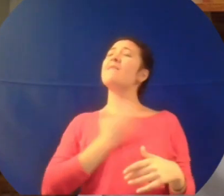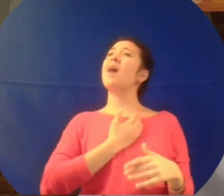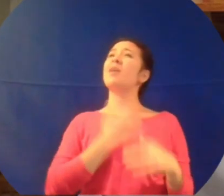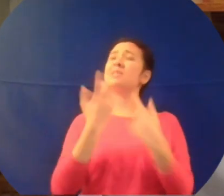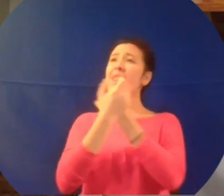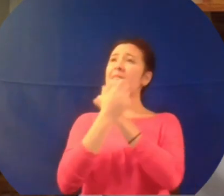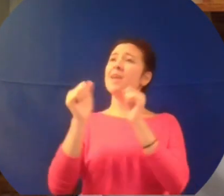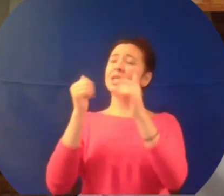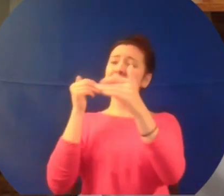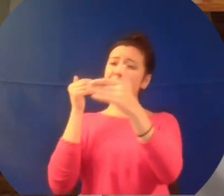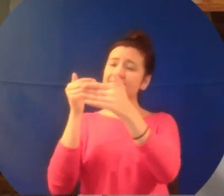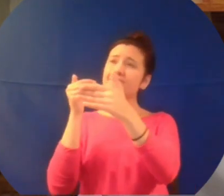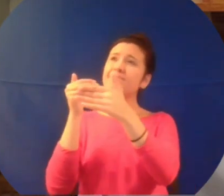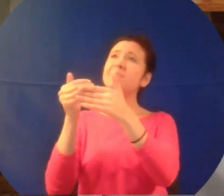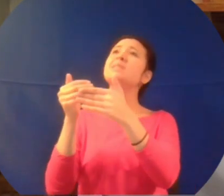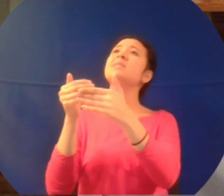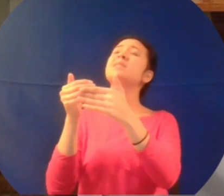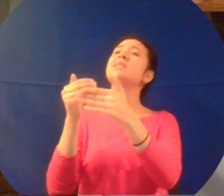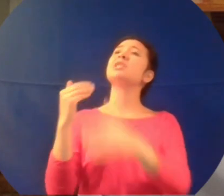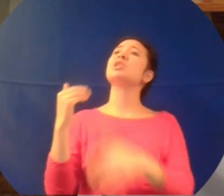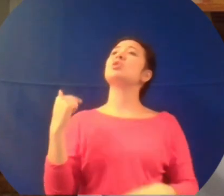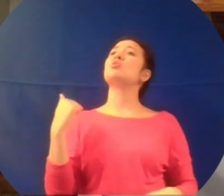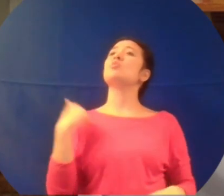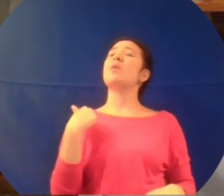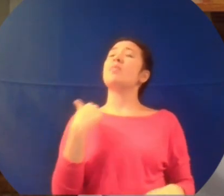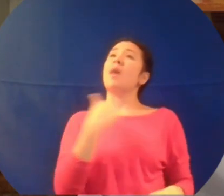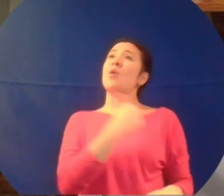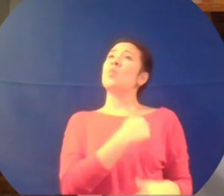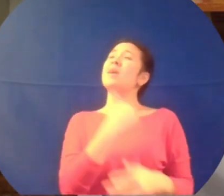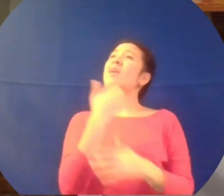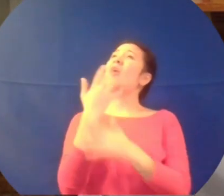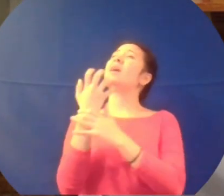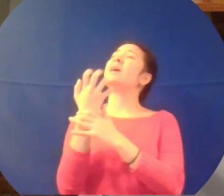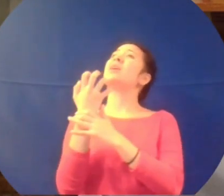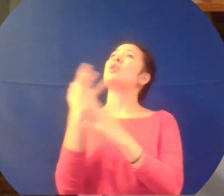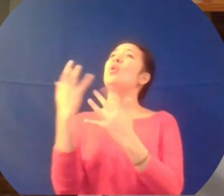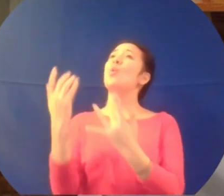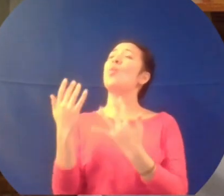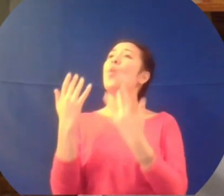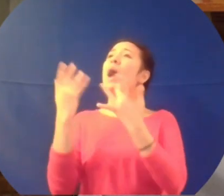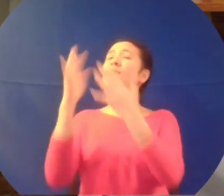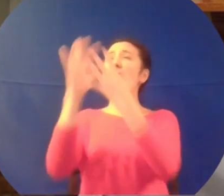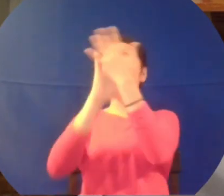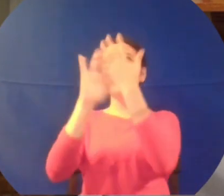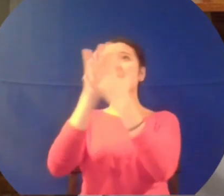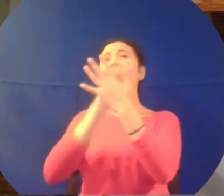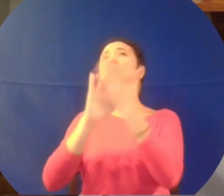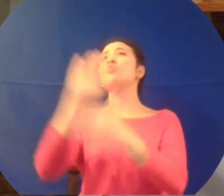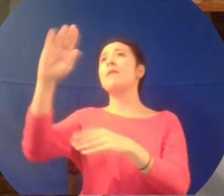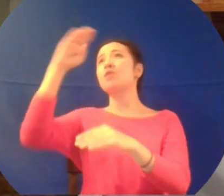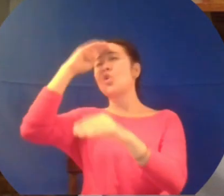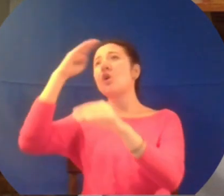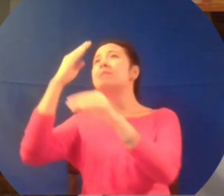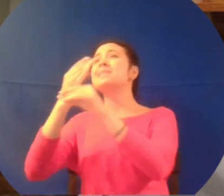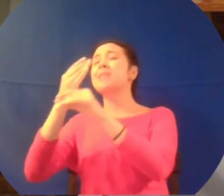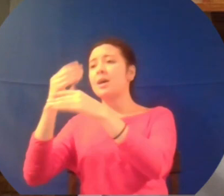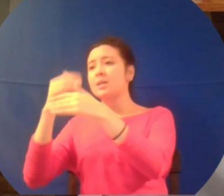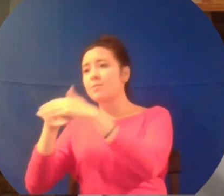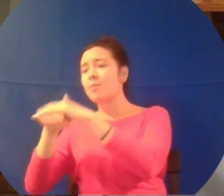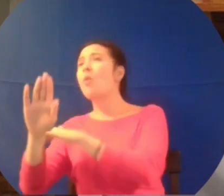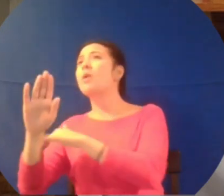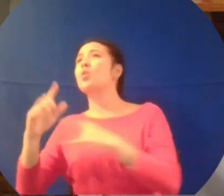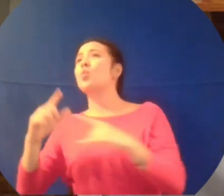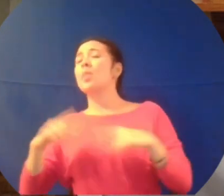nearer, so we may press forward all the more eagerly to the worthy celebration of the mystery of your Son's Nativity,